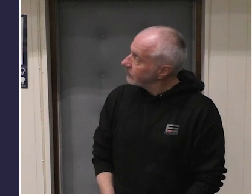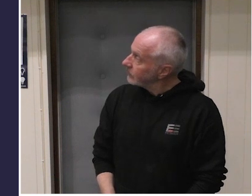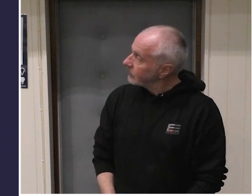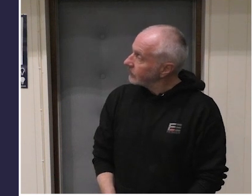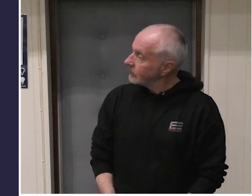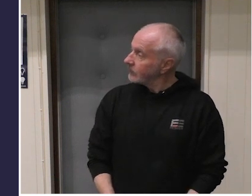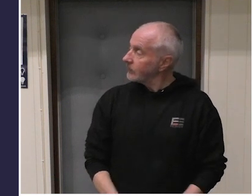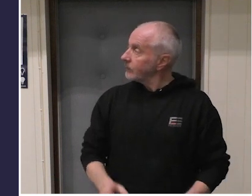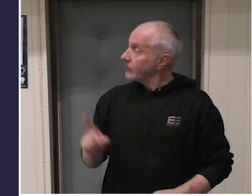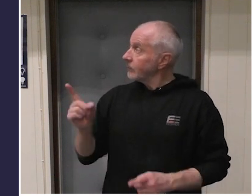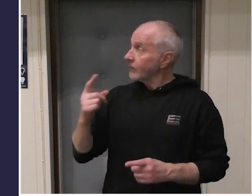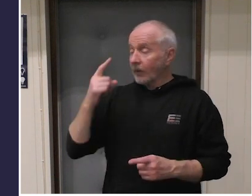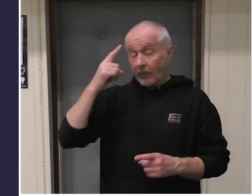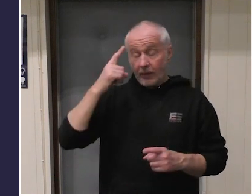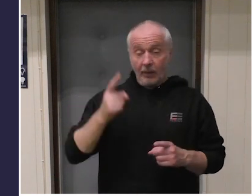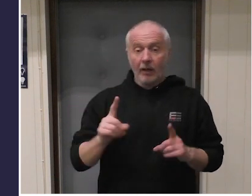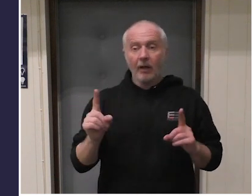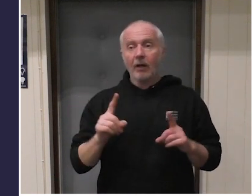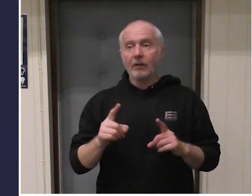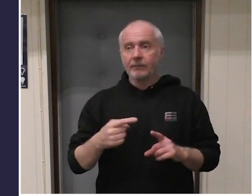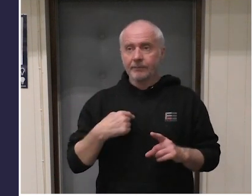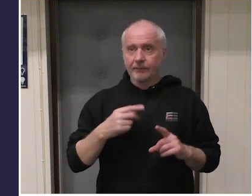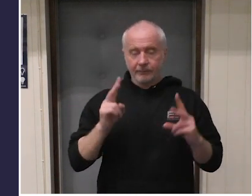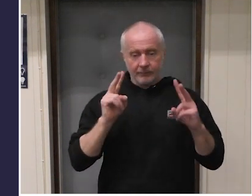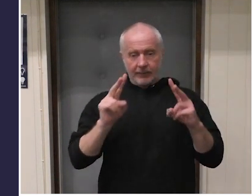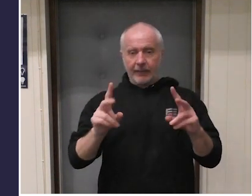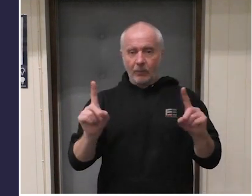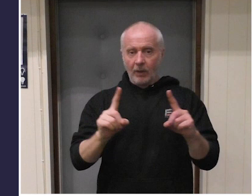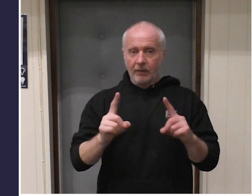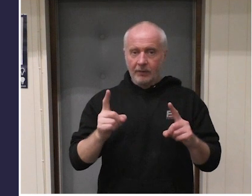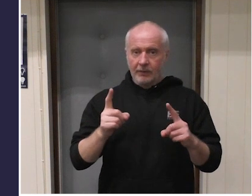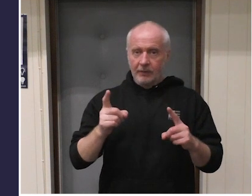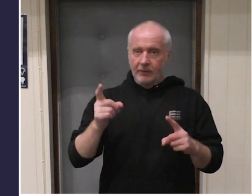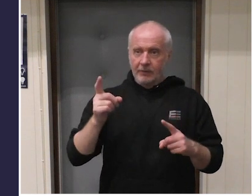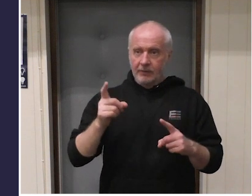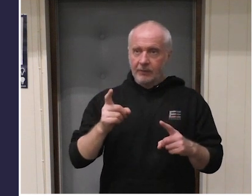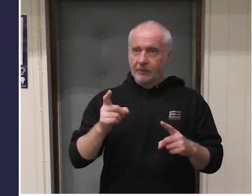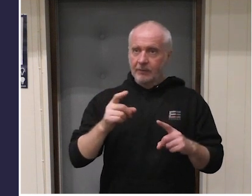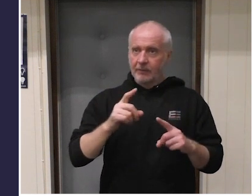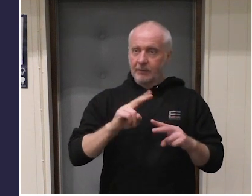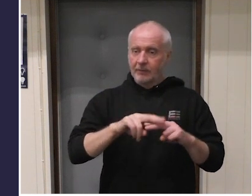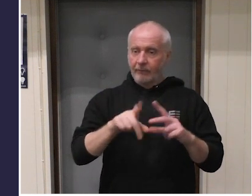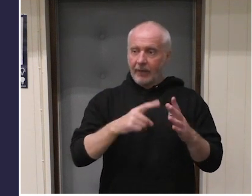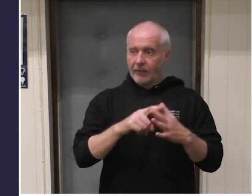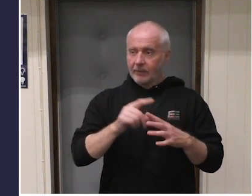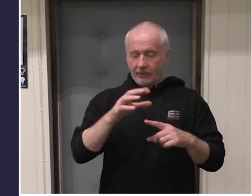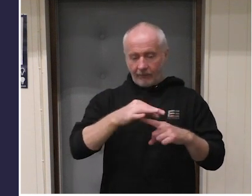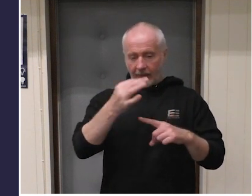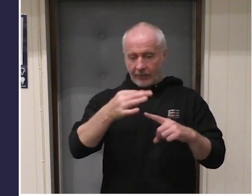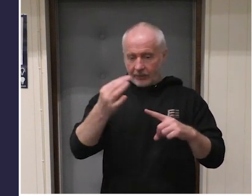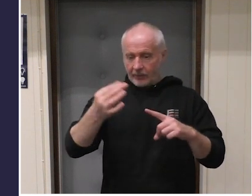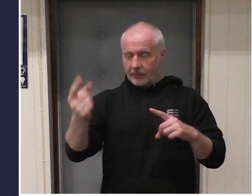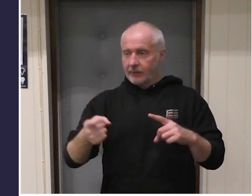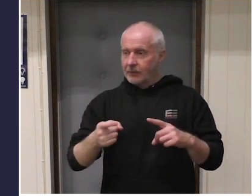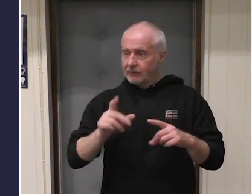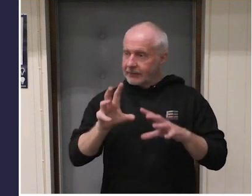the temptation is to say, okay, I see feathers on this dinosaur.